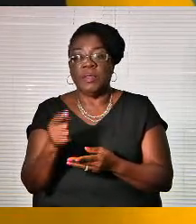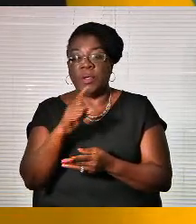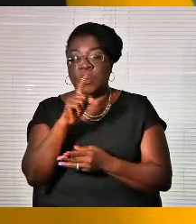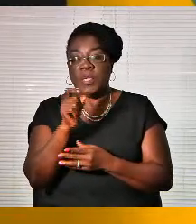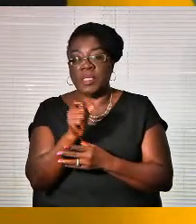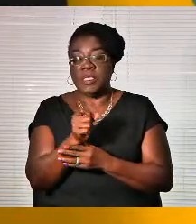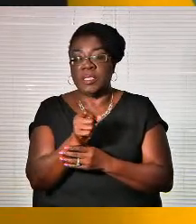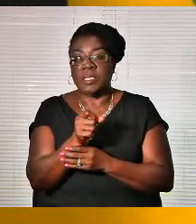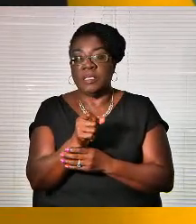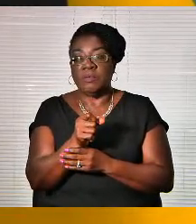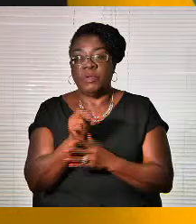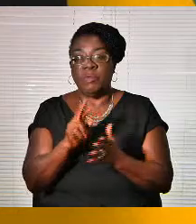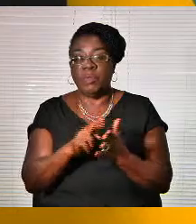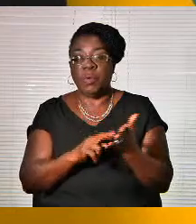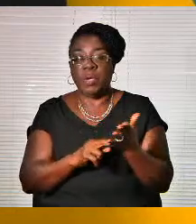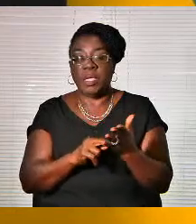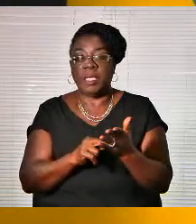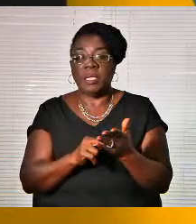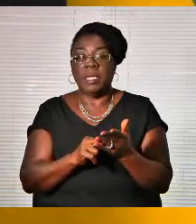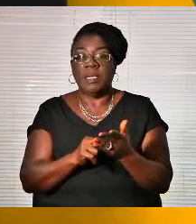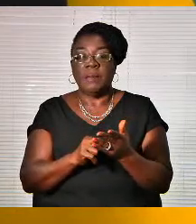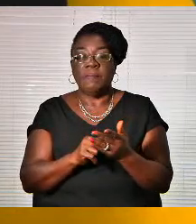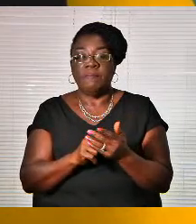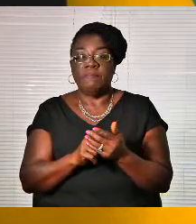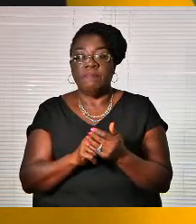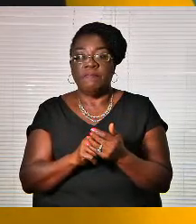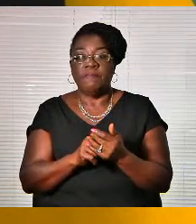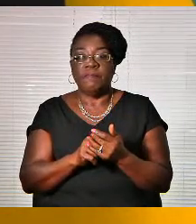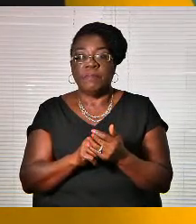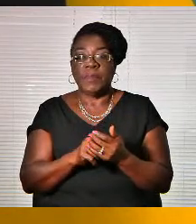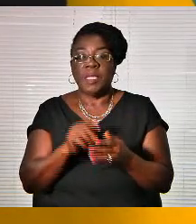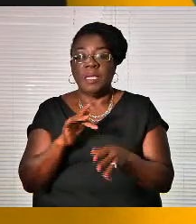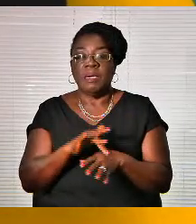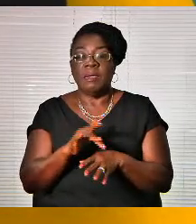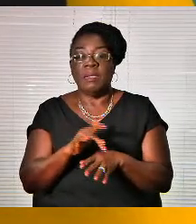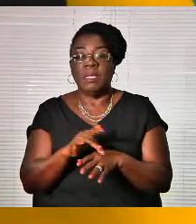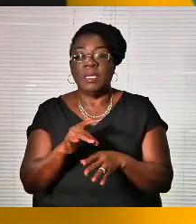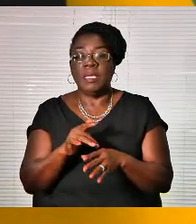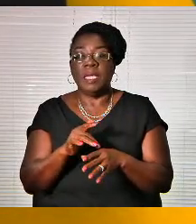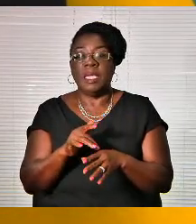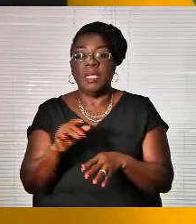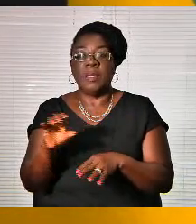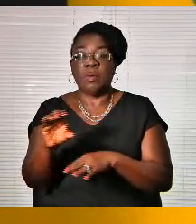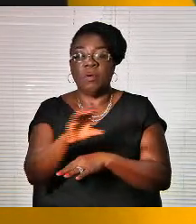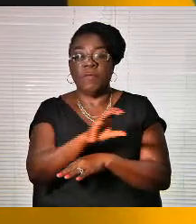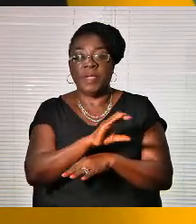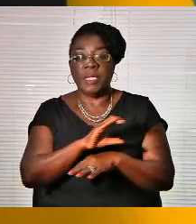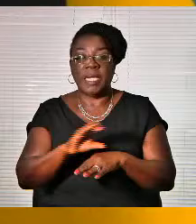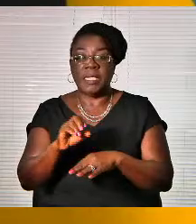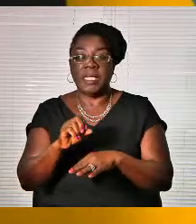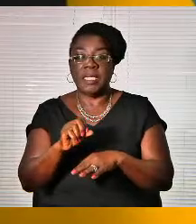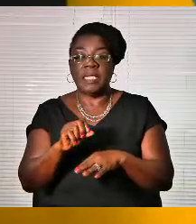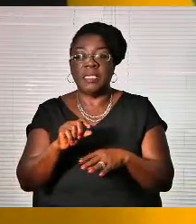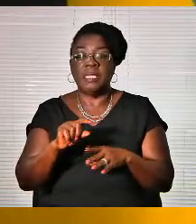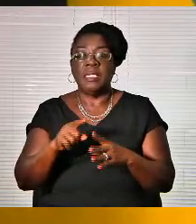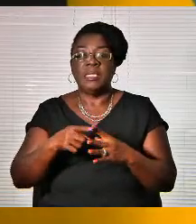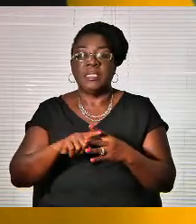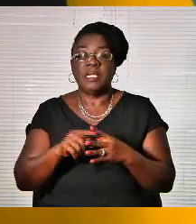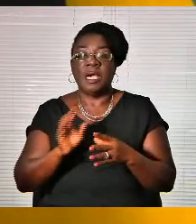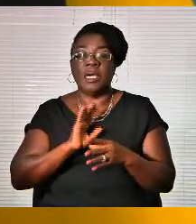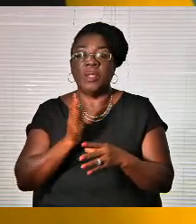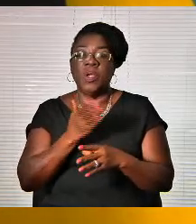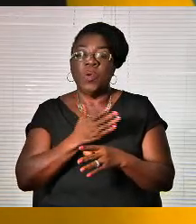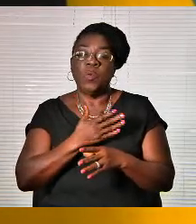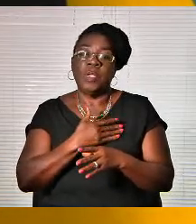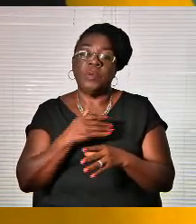with reporting and notification, early in the COVID-19 outbreak experience, we would have